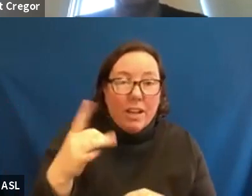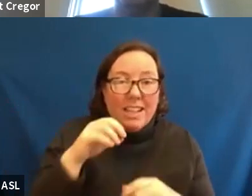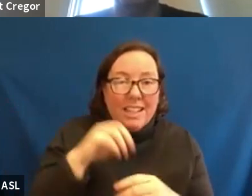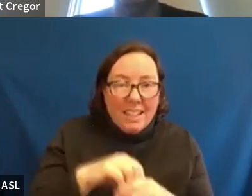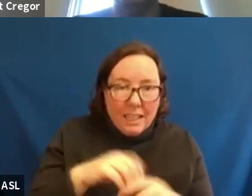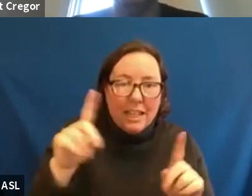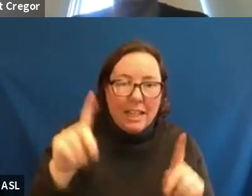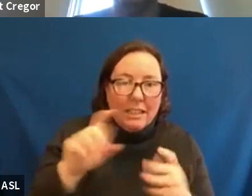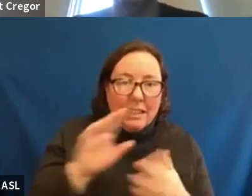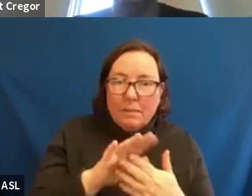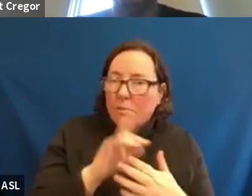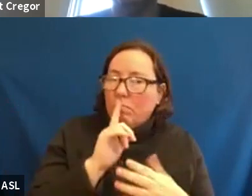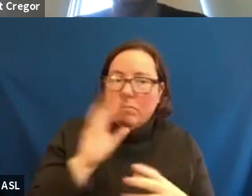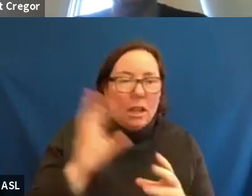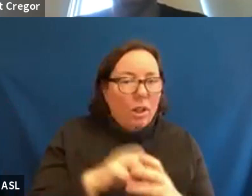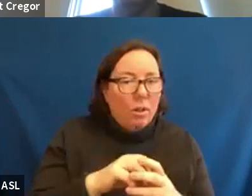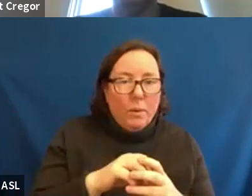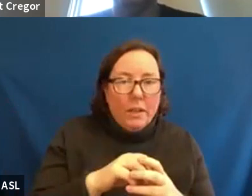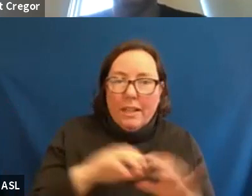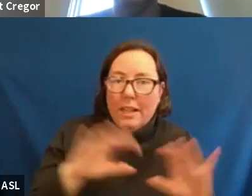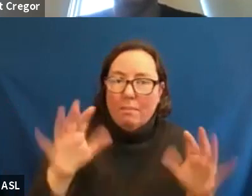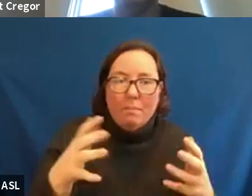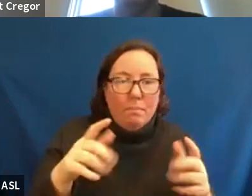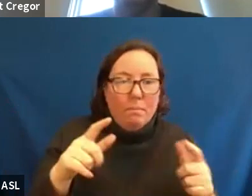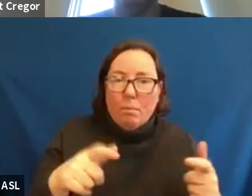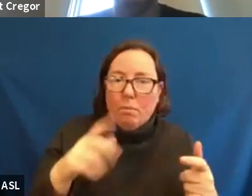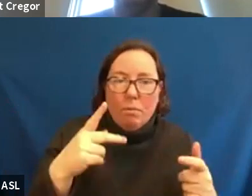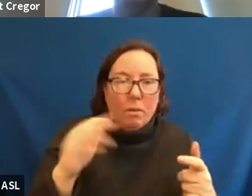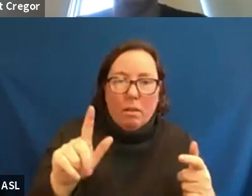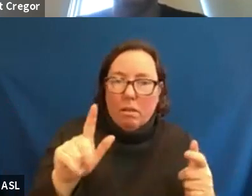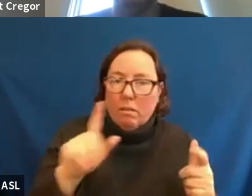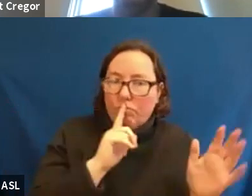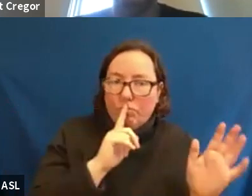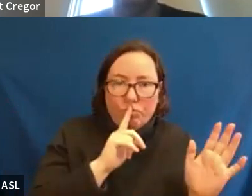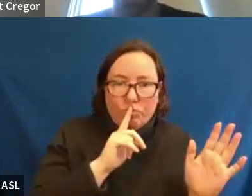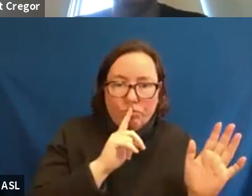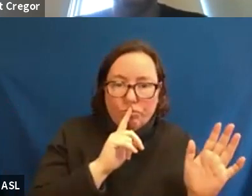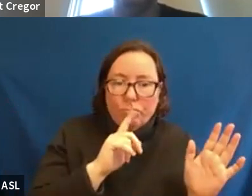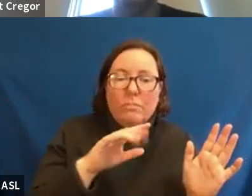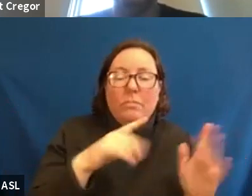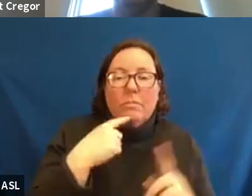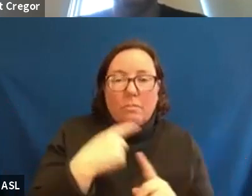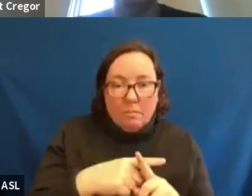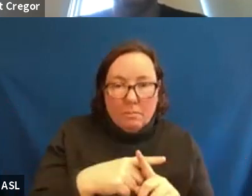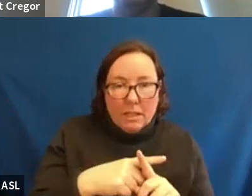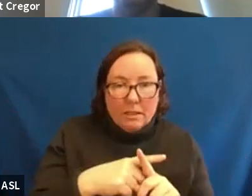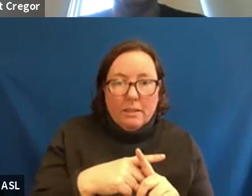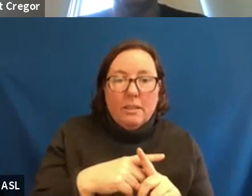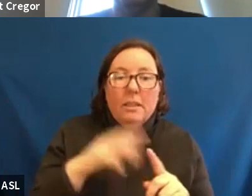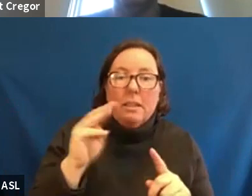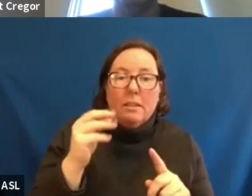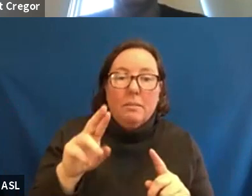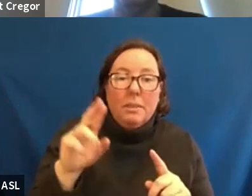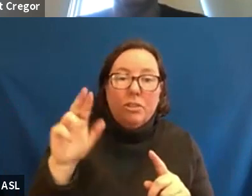not included in the pool. And that I also just wanted to add on to Mr. Acevedo's